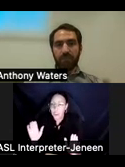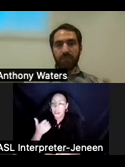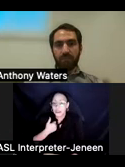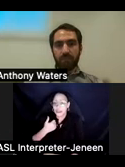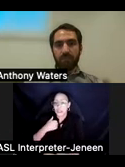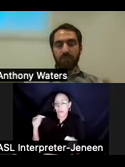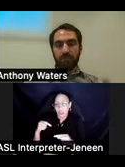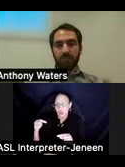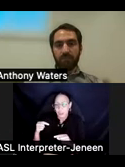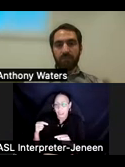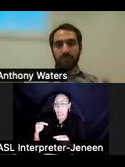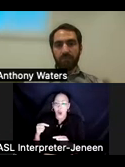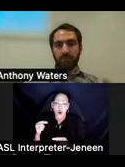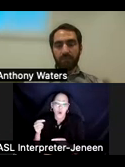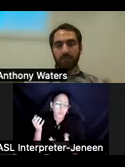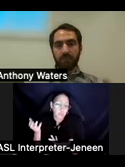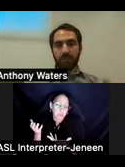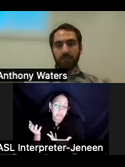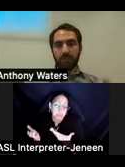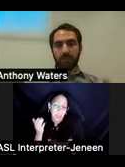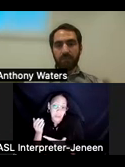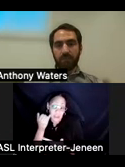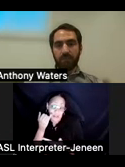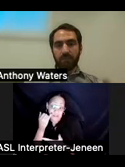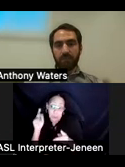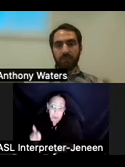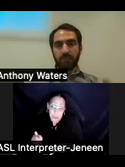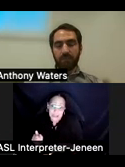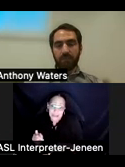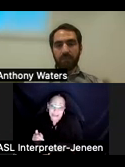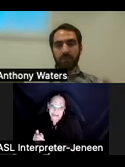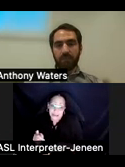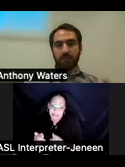What if the person says that they are not intending to